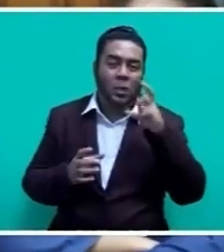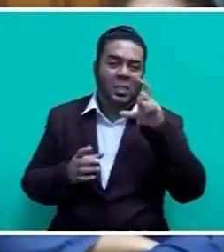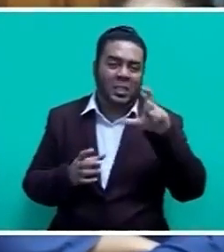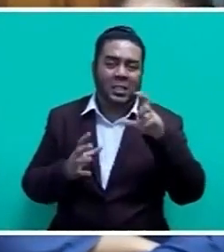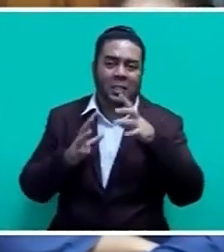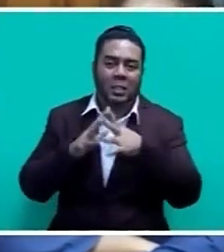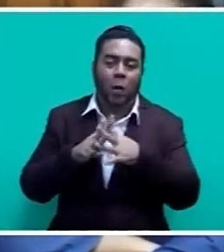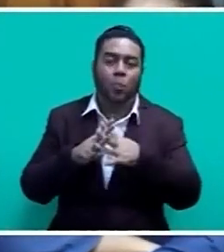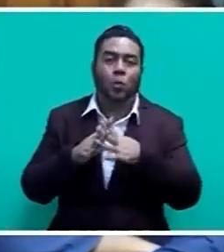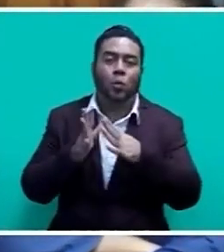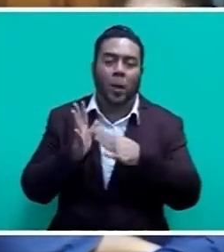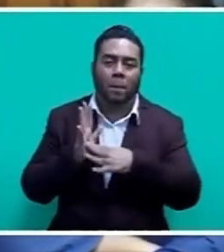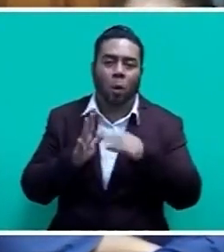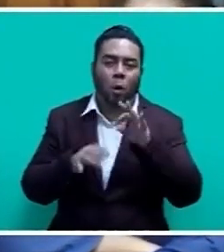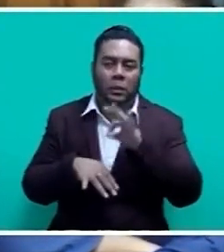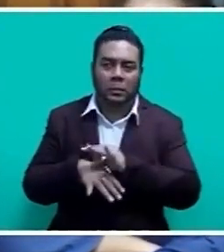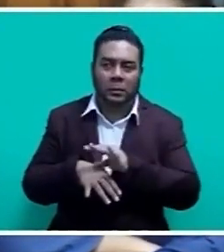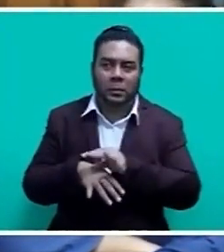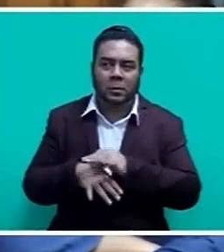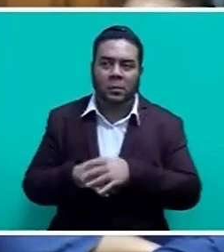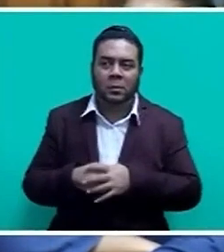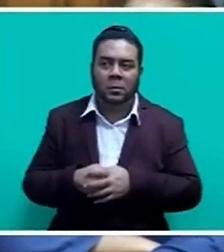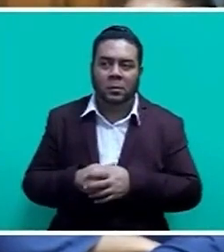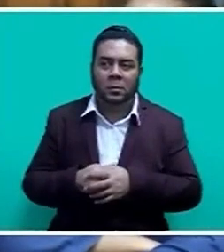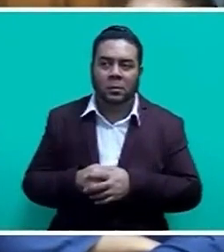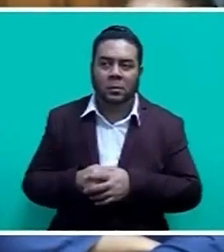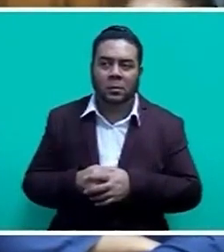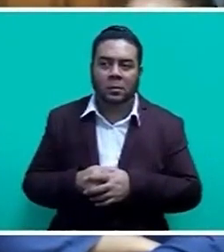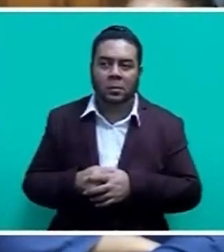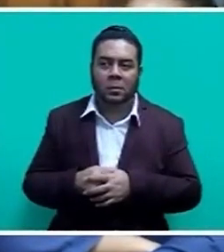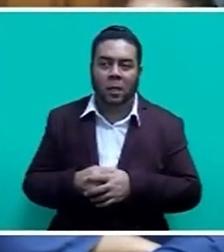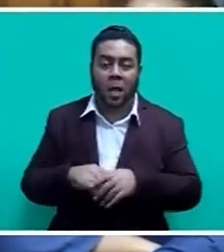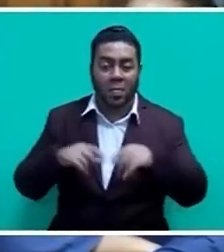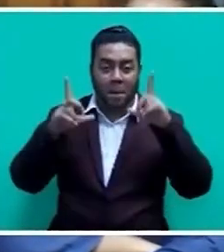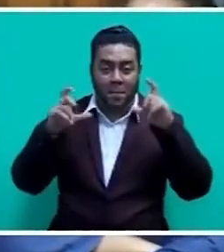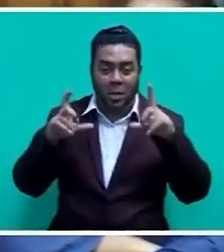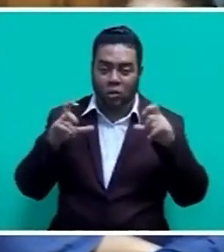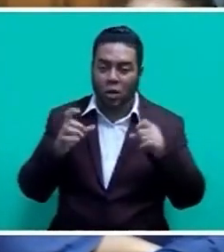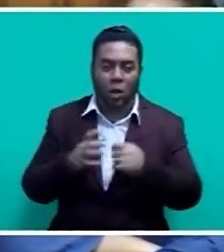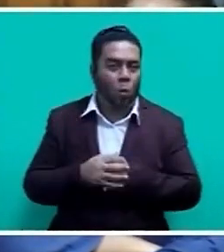memorial hospital. So the picture is worth 1,000 words.